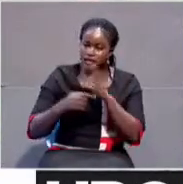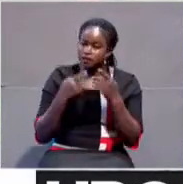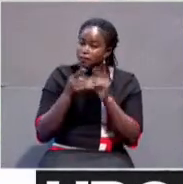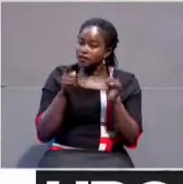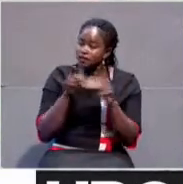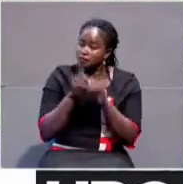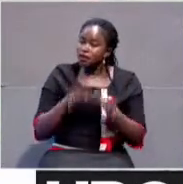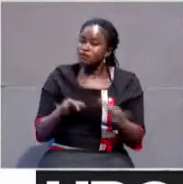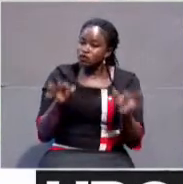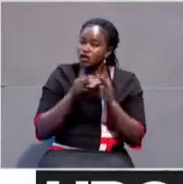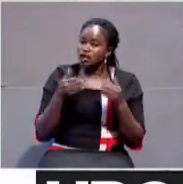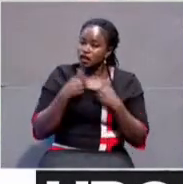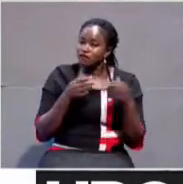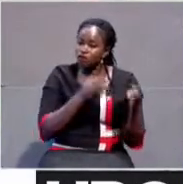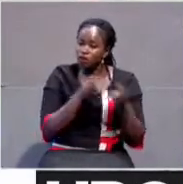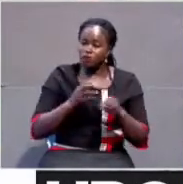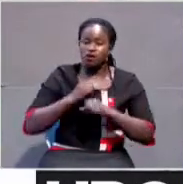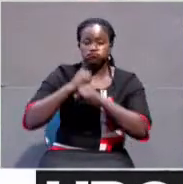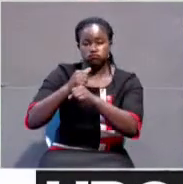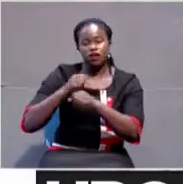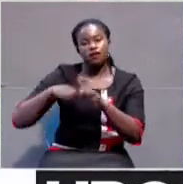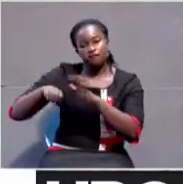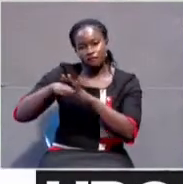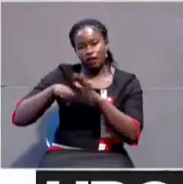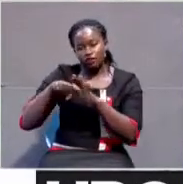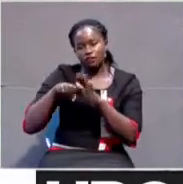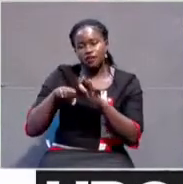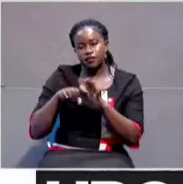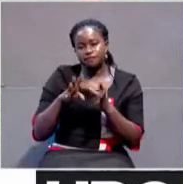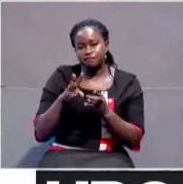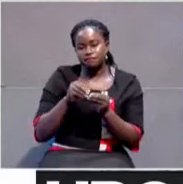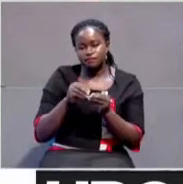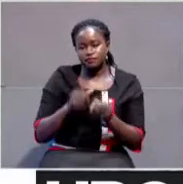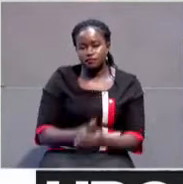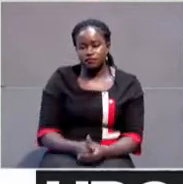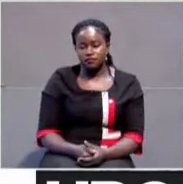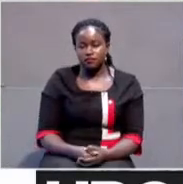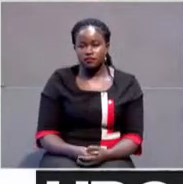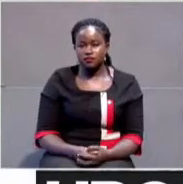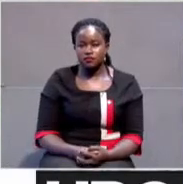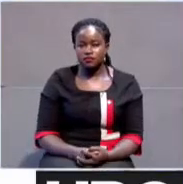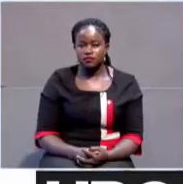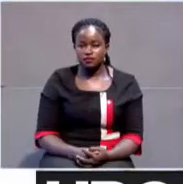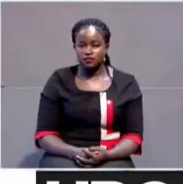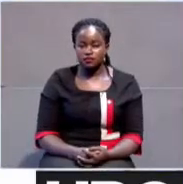manner. Dennis Igoa for UBC News in Kampala.